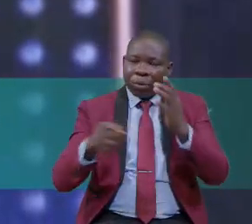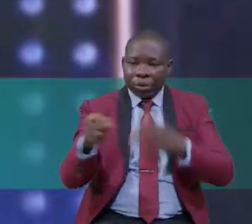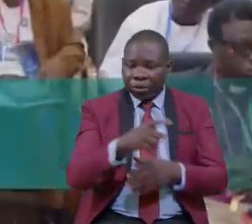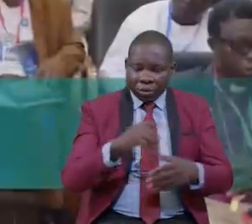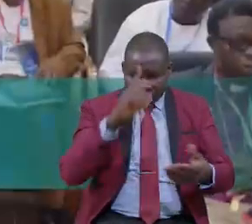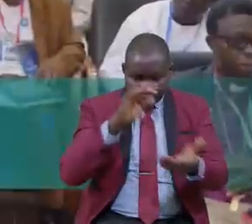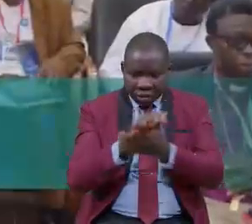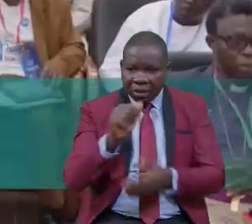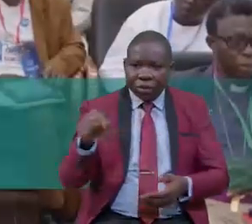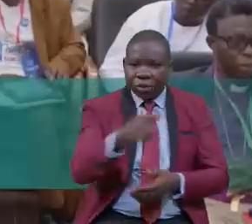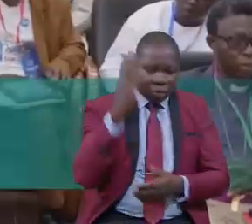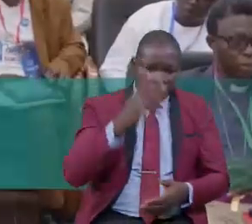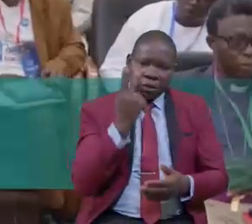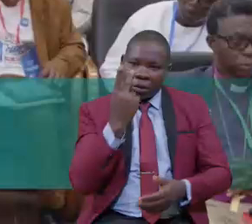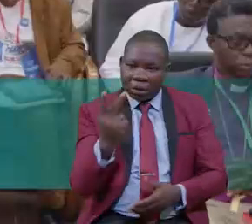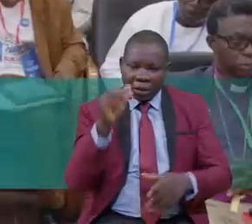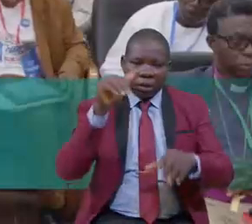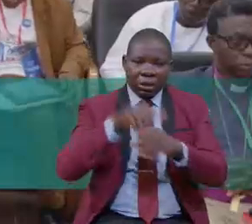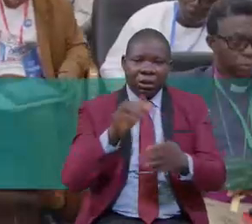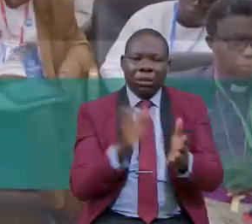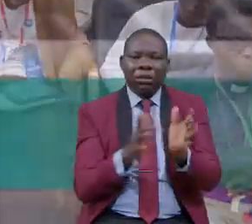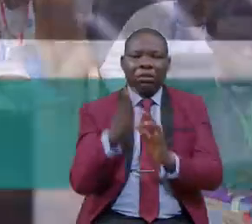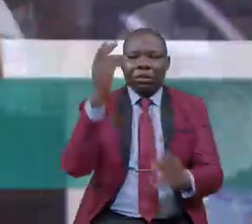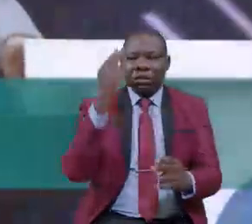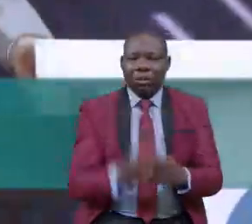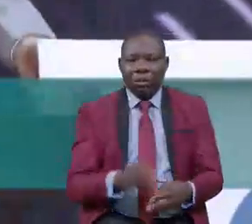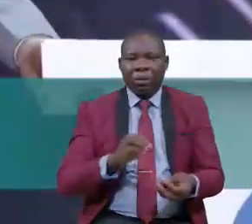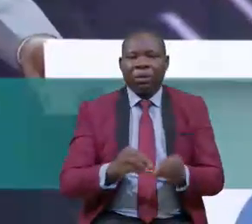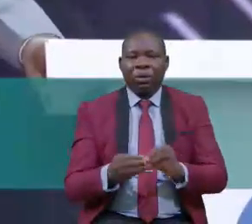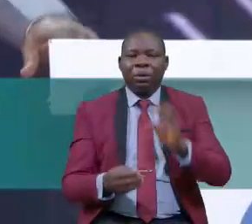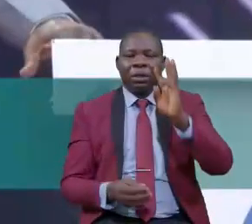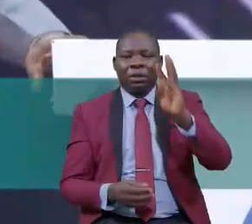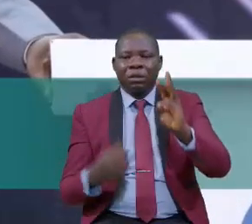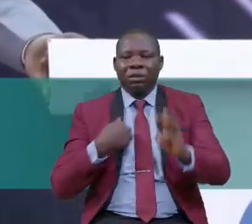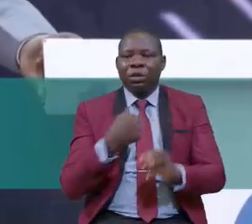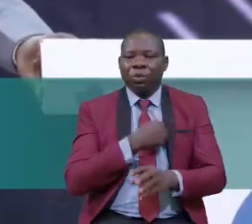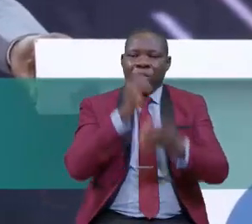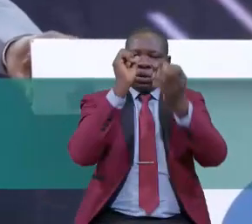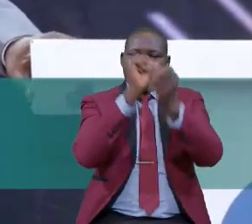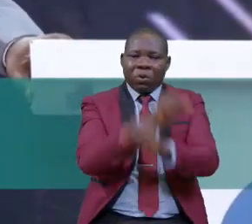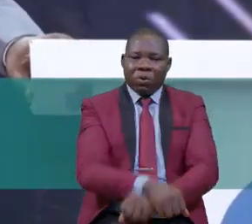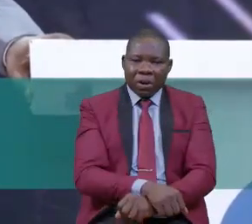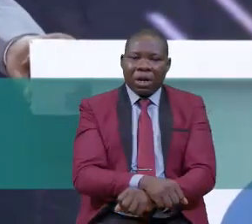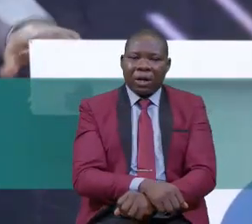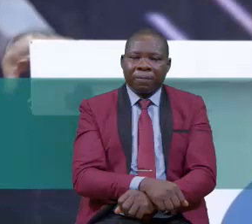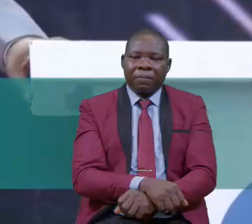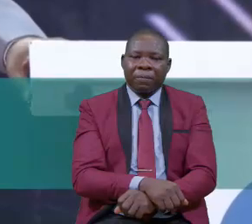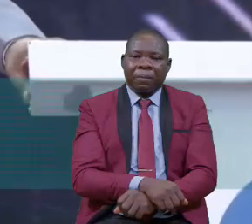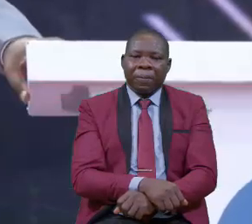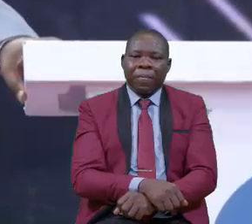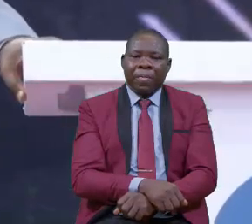Jesus' name. Yeah. Number six, we conquer feebleness and